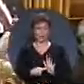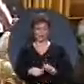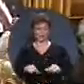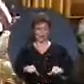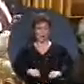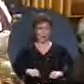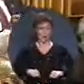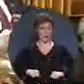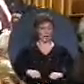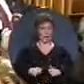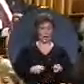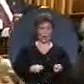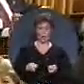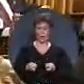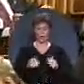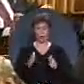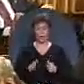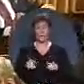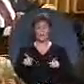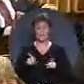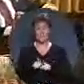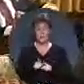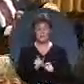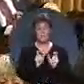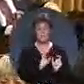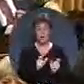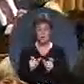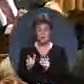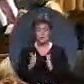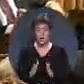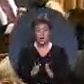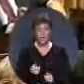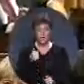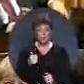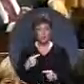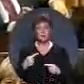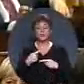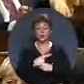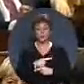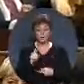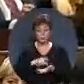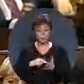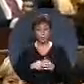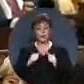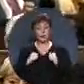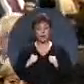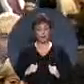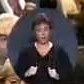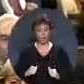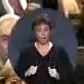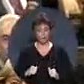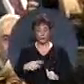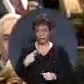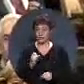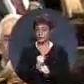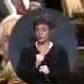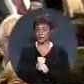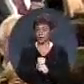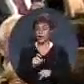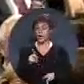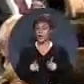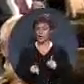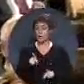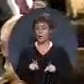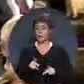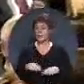is showing himself to be very arrogant, threatening and controlling when he should be showing humility given his